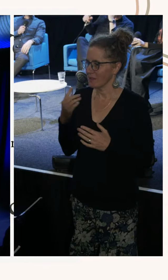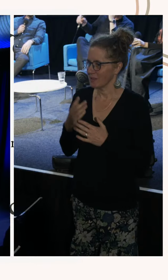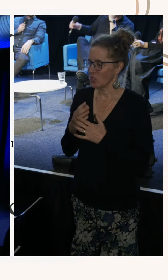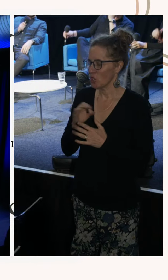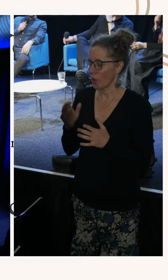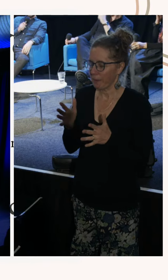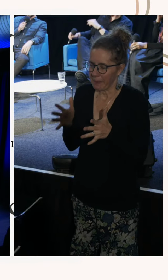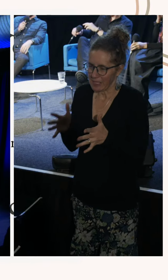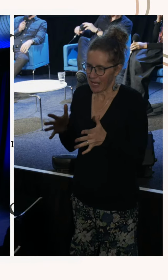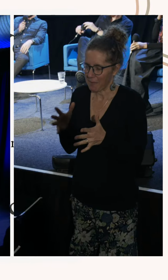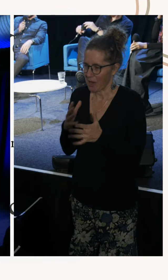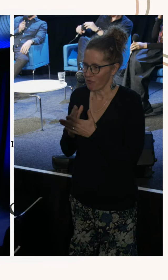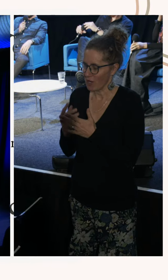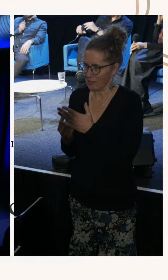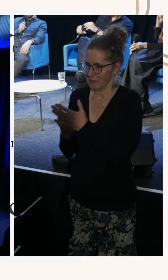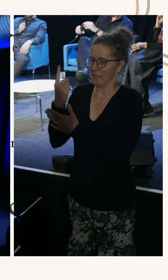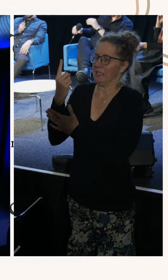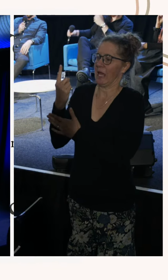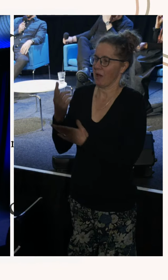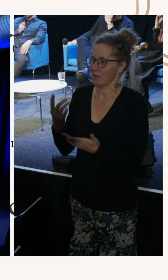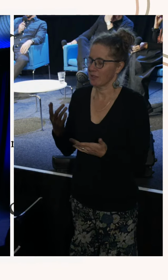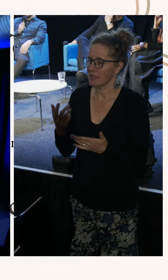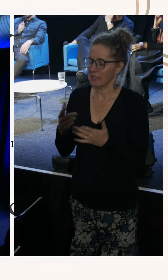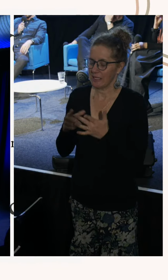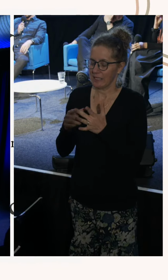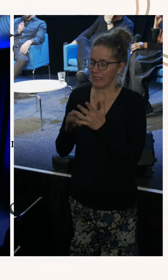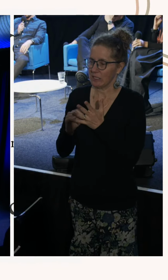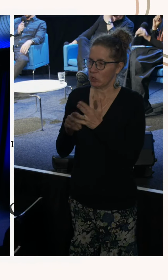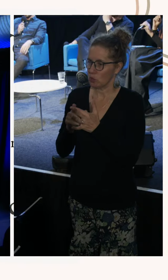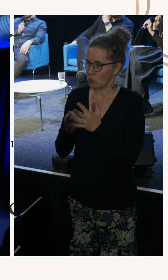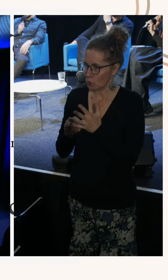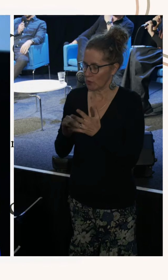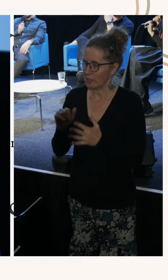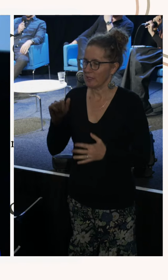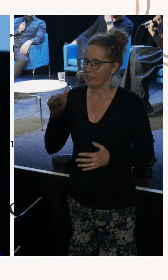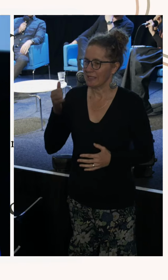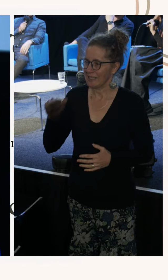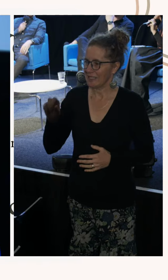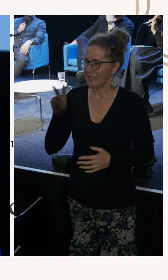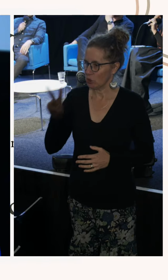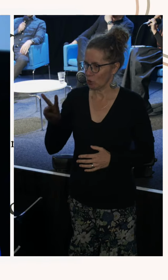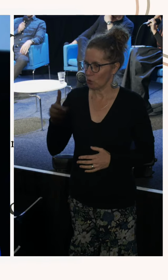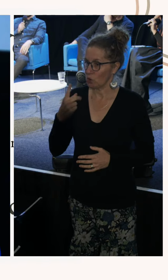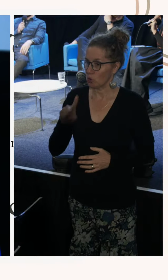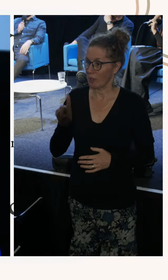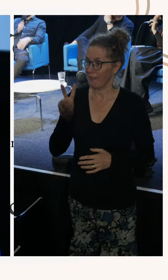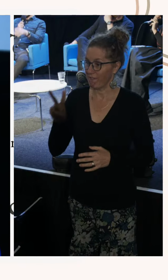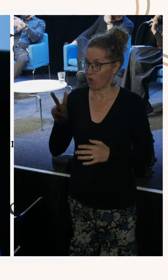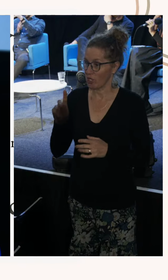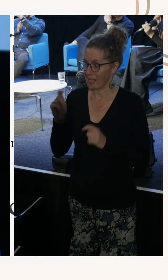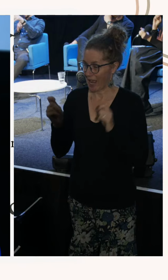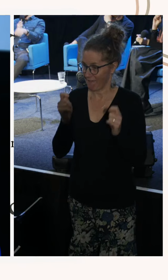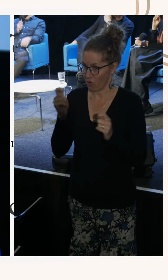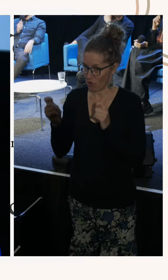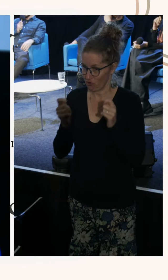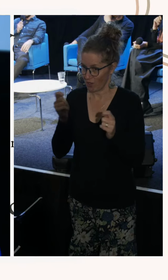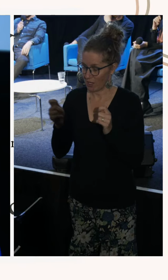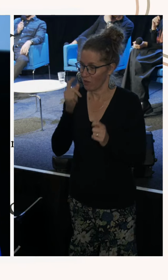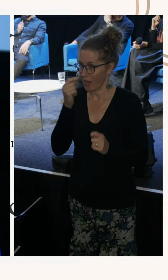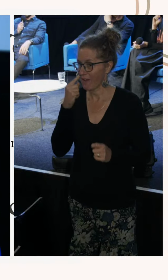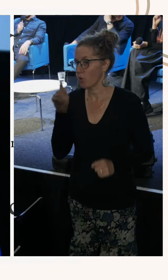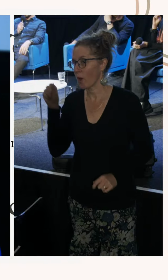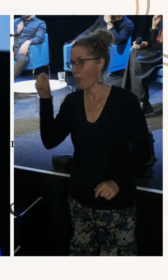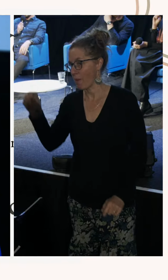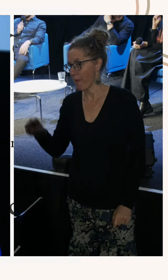out? Yeah, sure. Issue 62, the 21st anniversary issue, which you can have a look at the